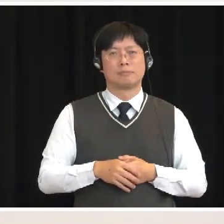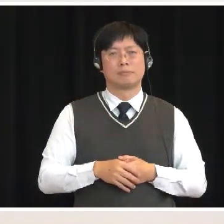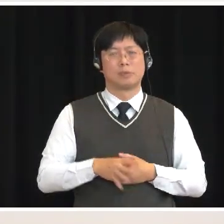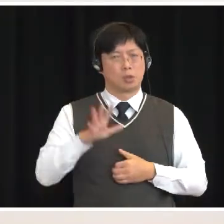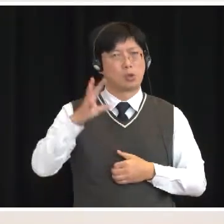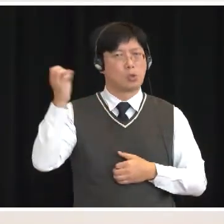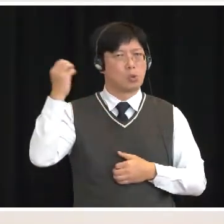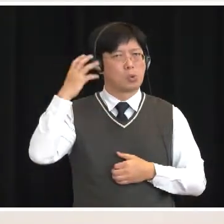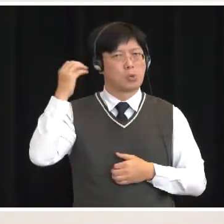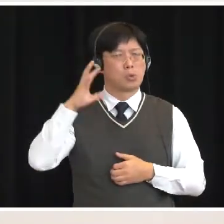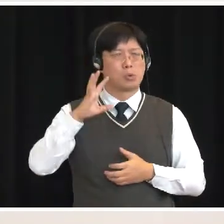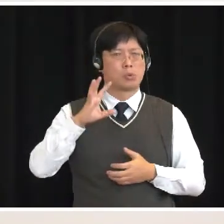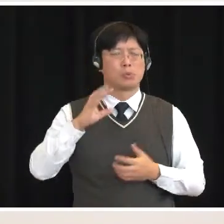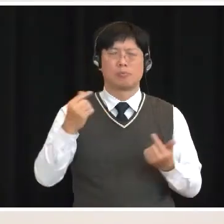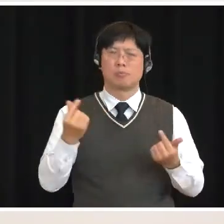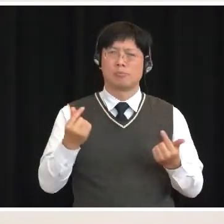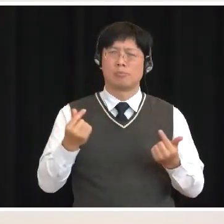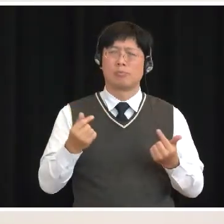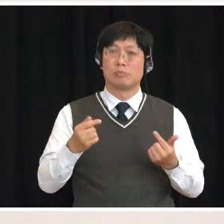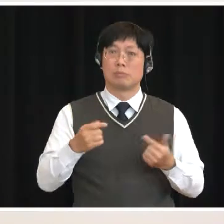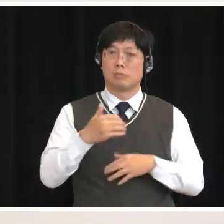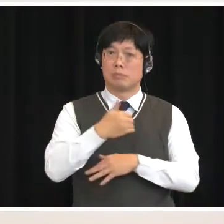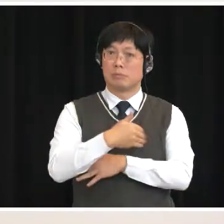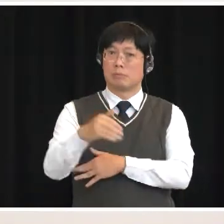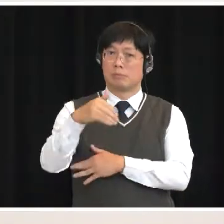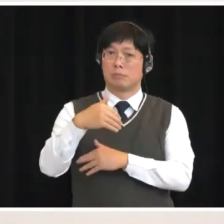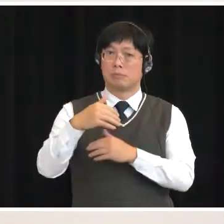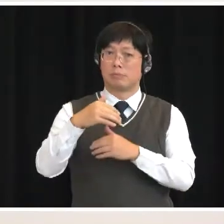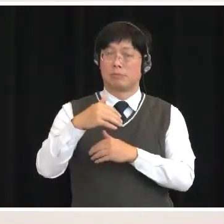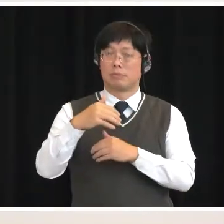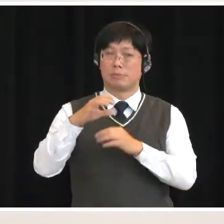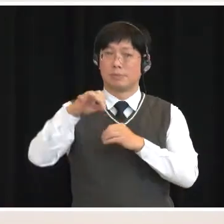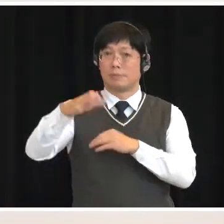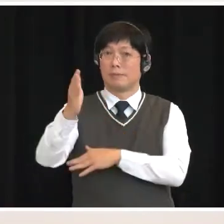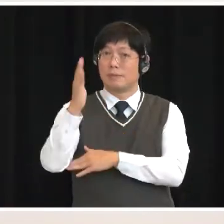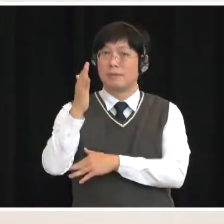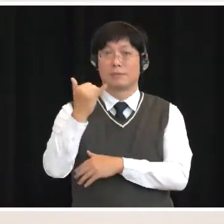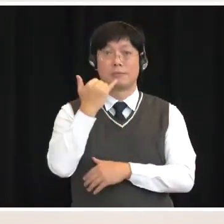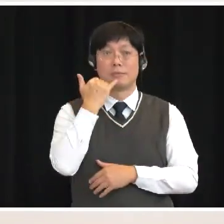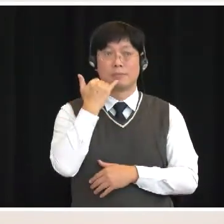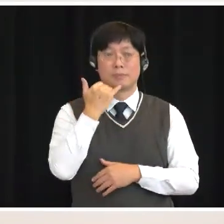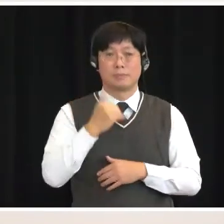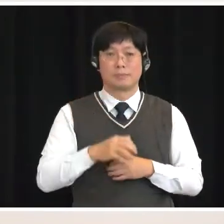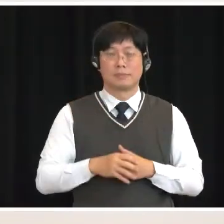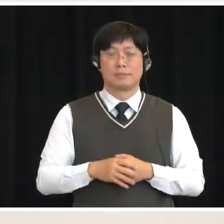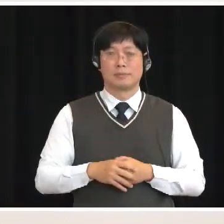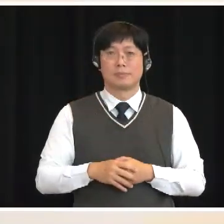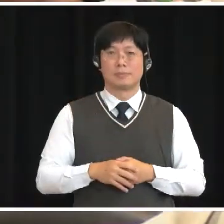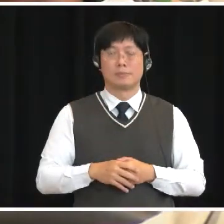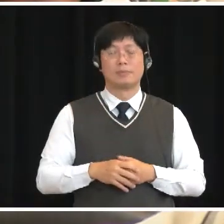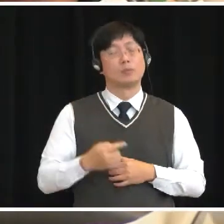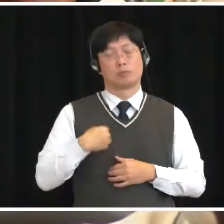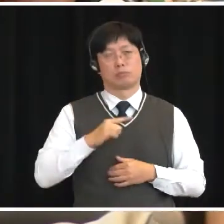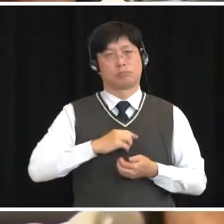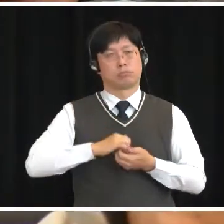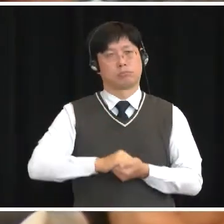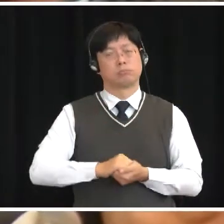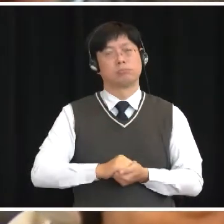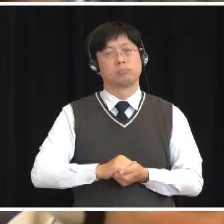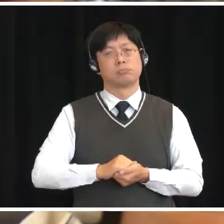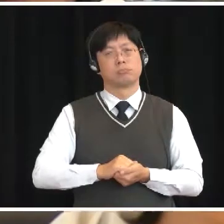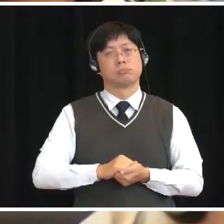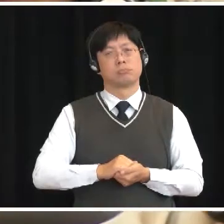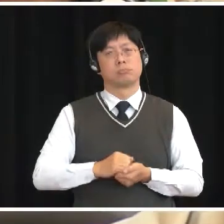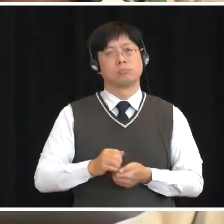administration can decide on the rules of appeals on complaints. And my question is